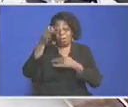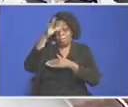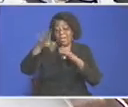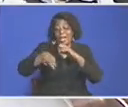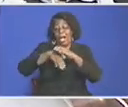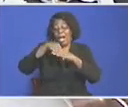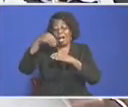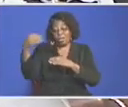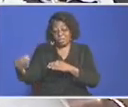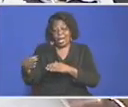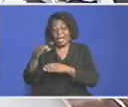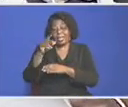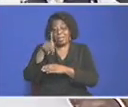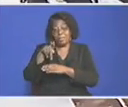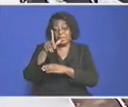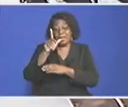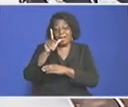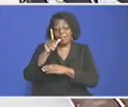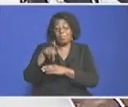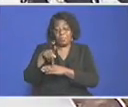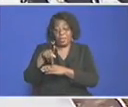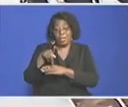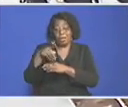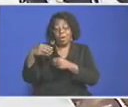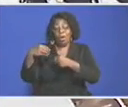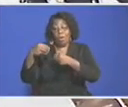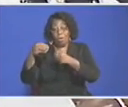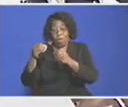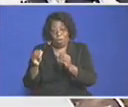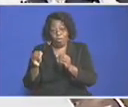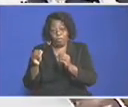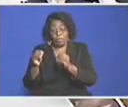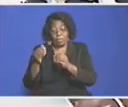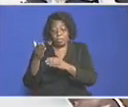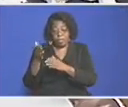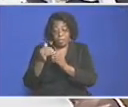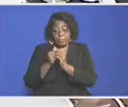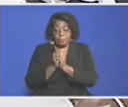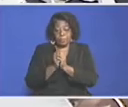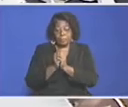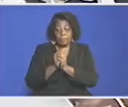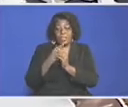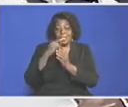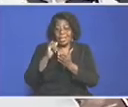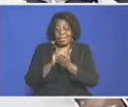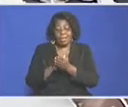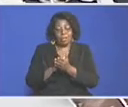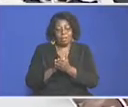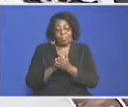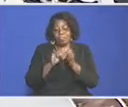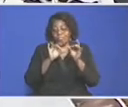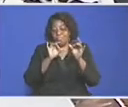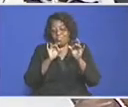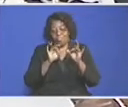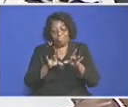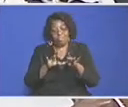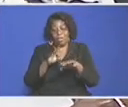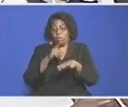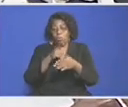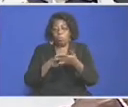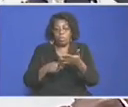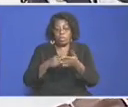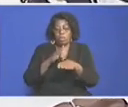PLP headquarters in Yamacraw. The FNM chairman also went on to say that he is appalled by reports on social media